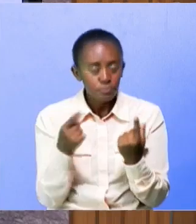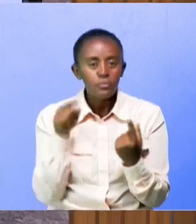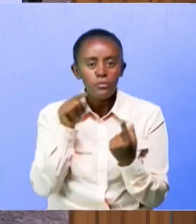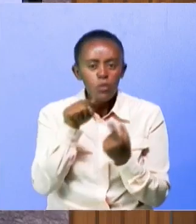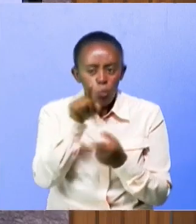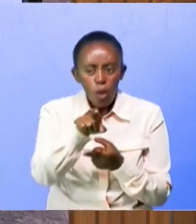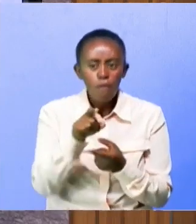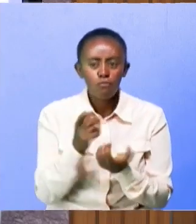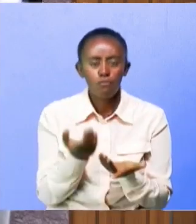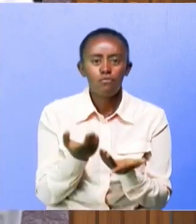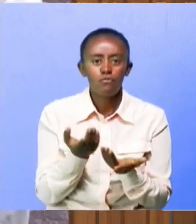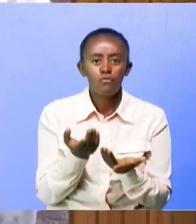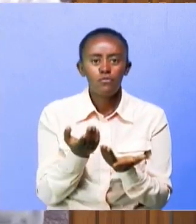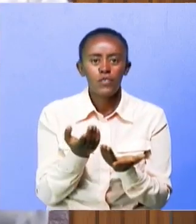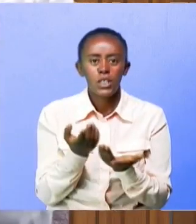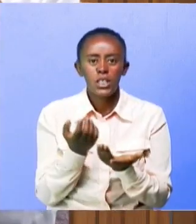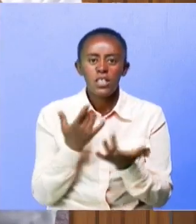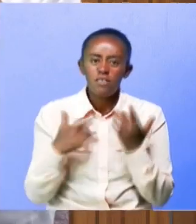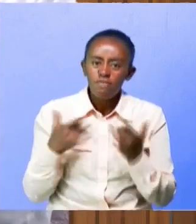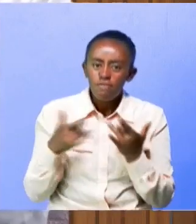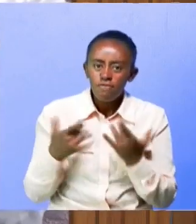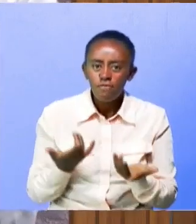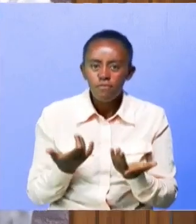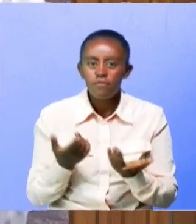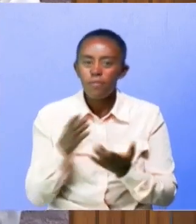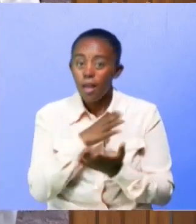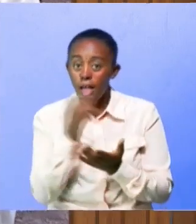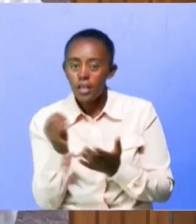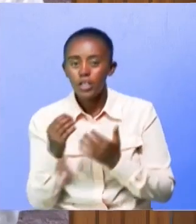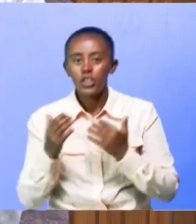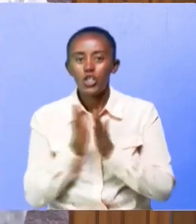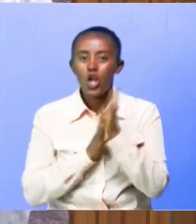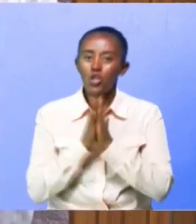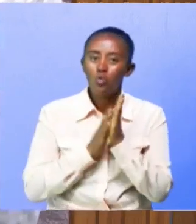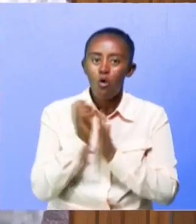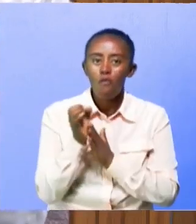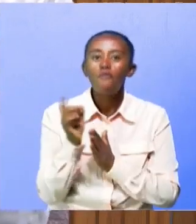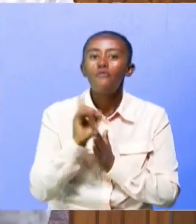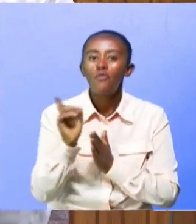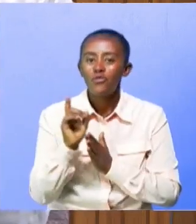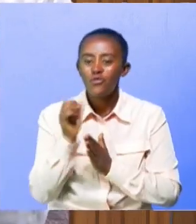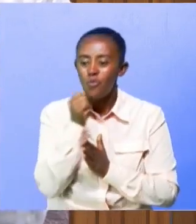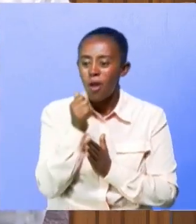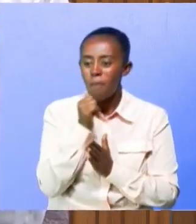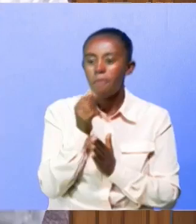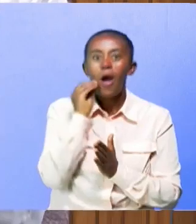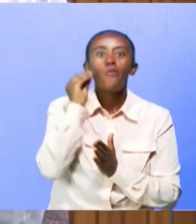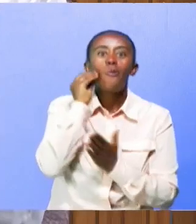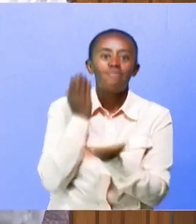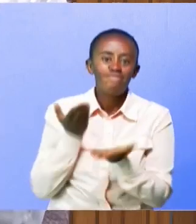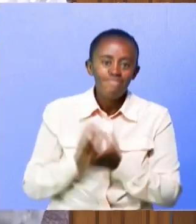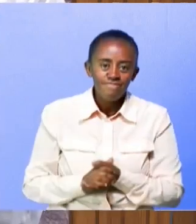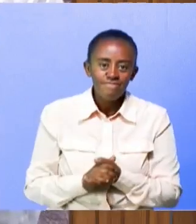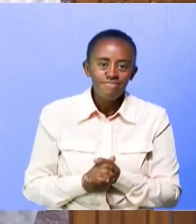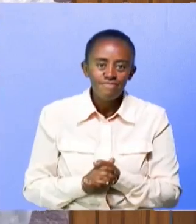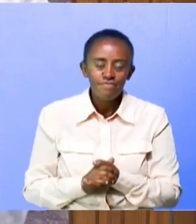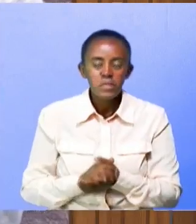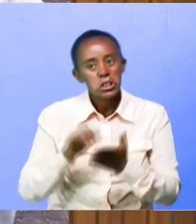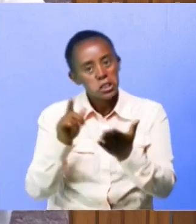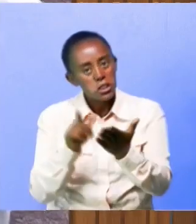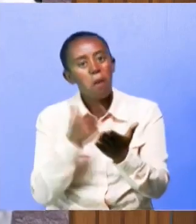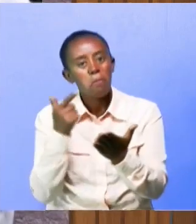to keep the feelings and the interest of what? The women at home. See,